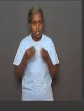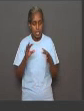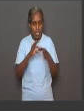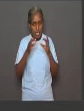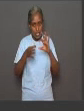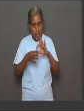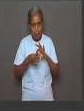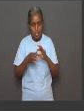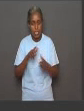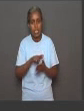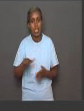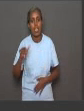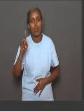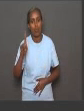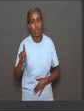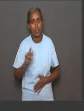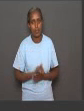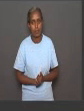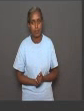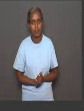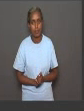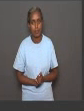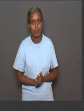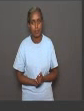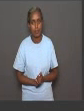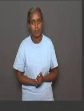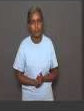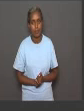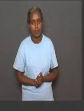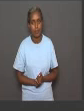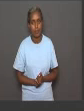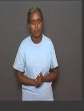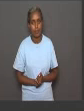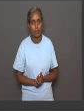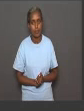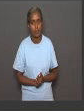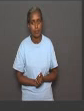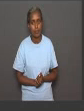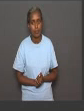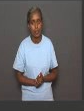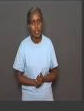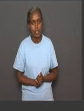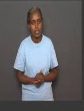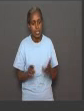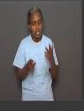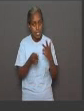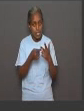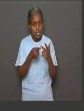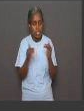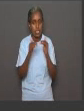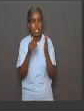being assembled on line 1. The third